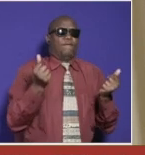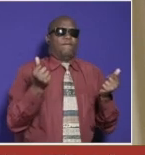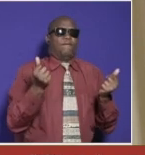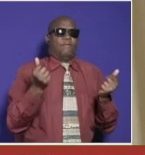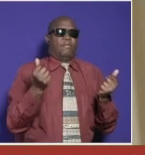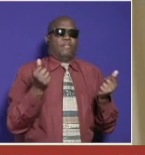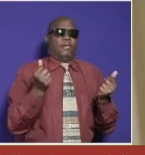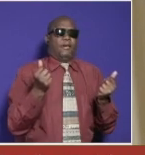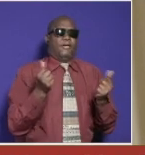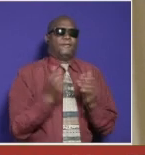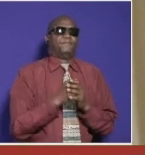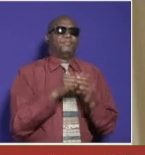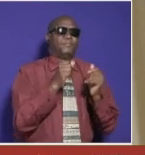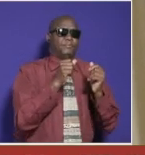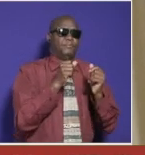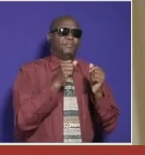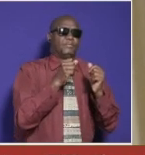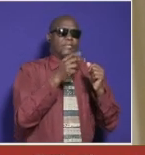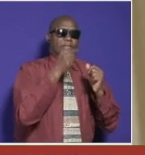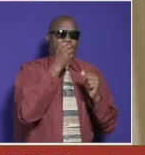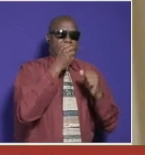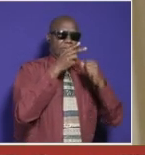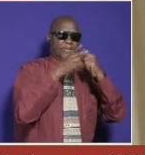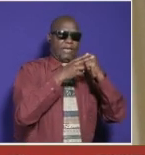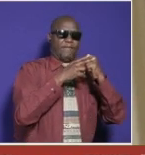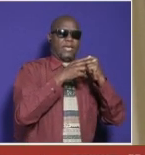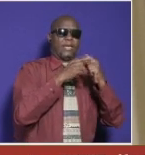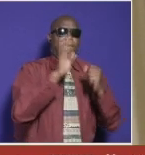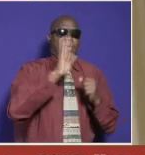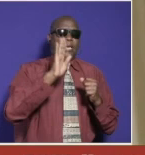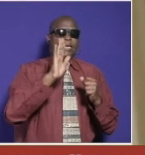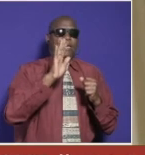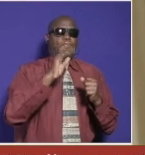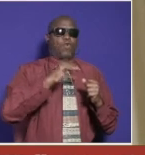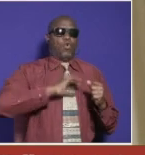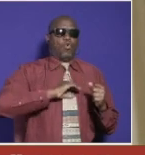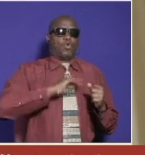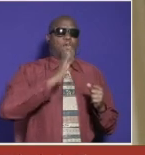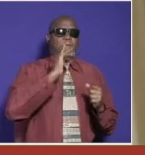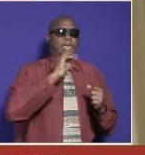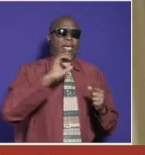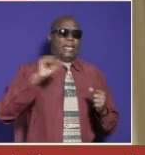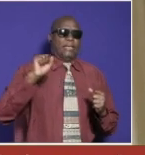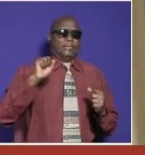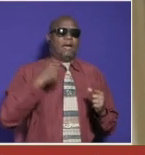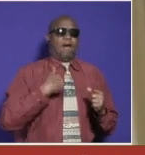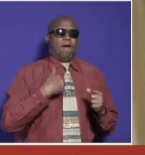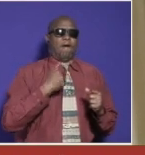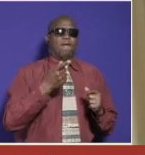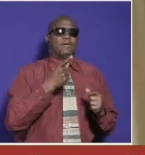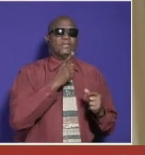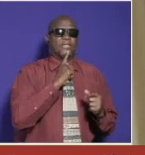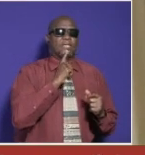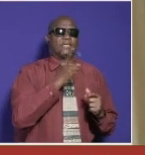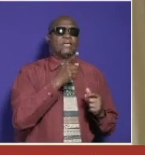And 77 billion odd of pending bills, we have instructed that they be